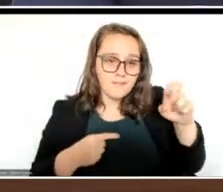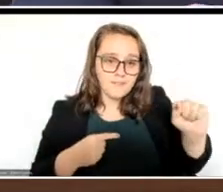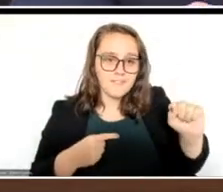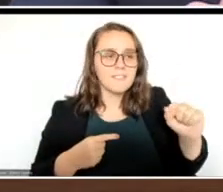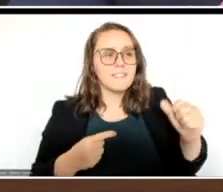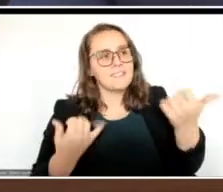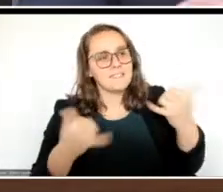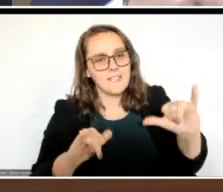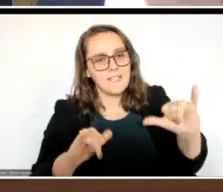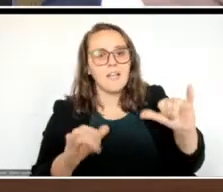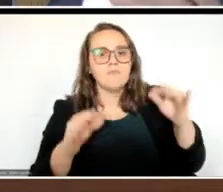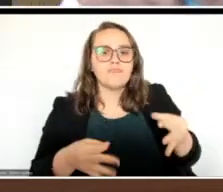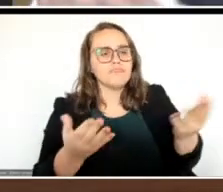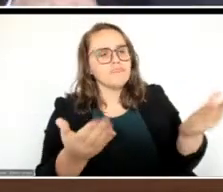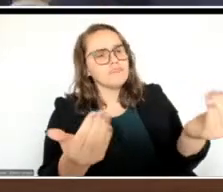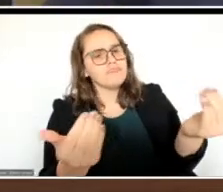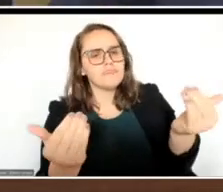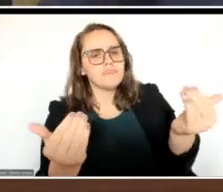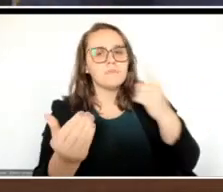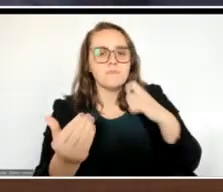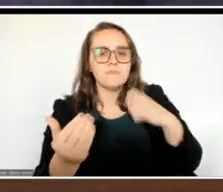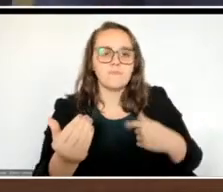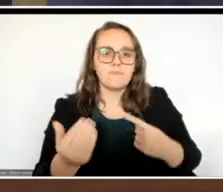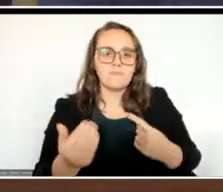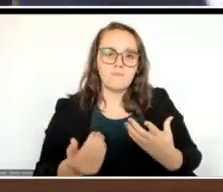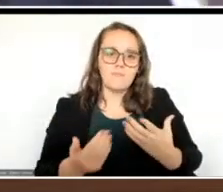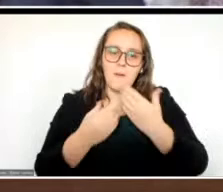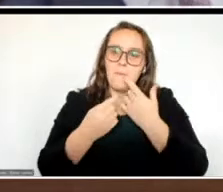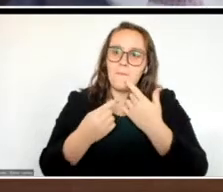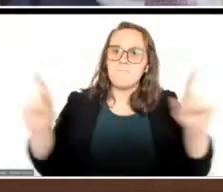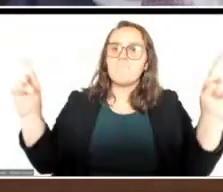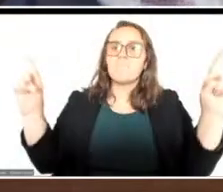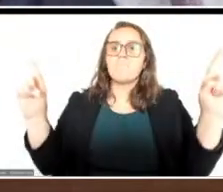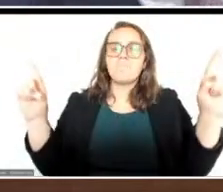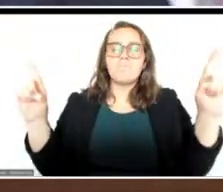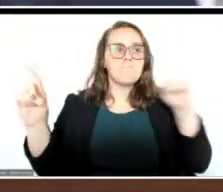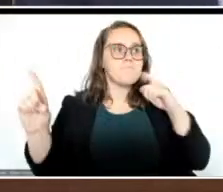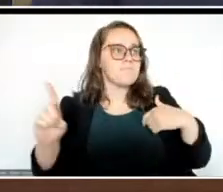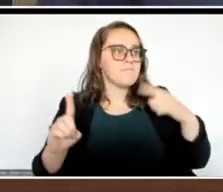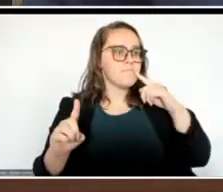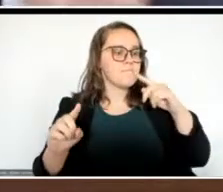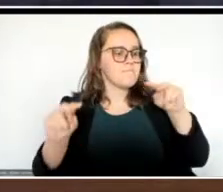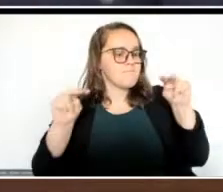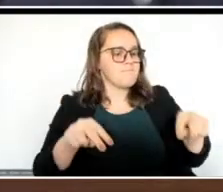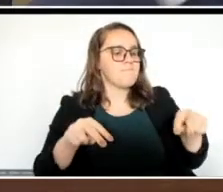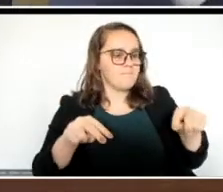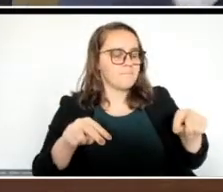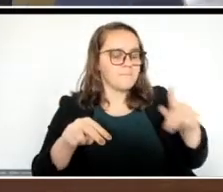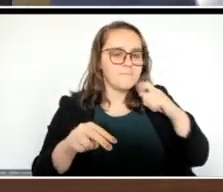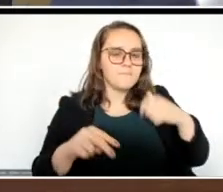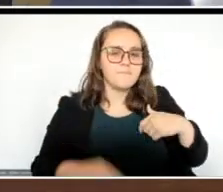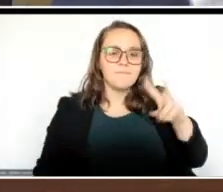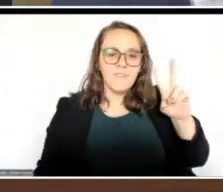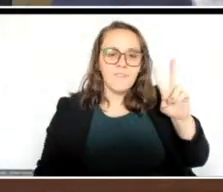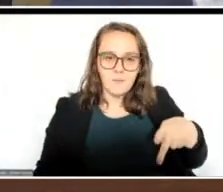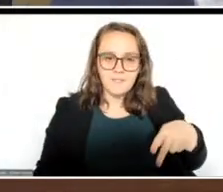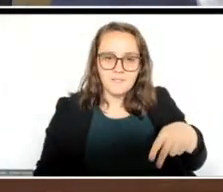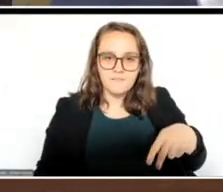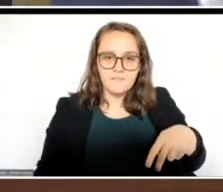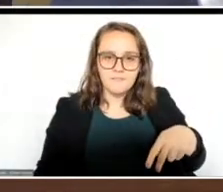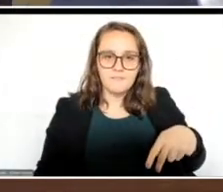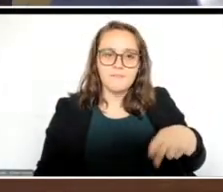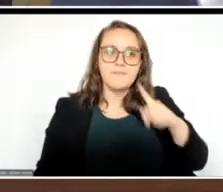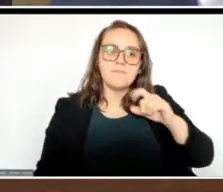to further violence by publicly condemning his vice president. And then he refused for hours to disband